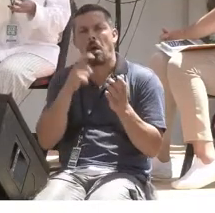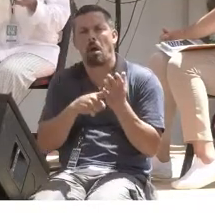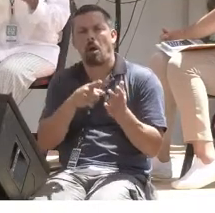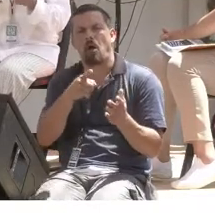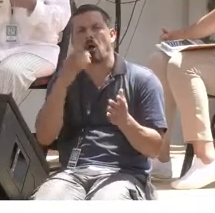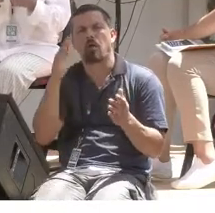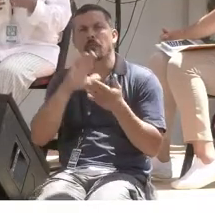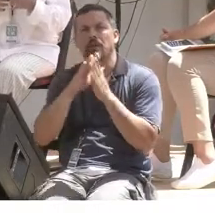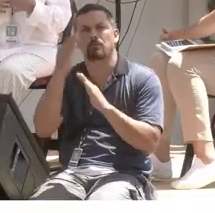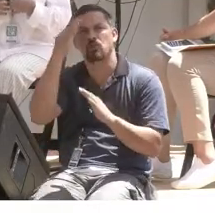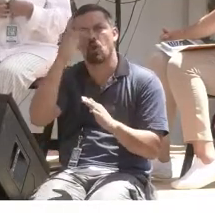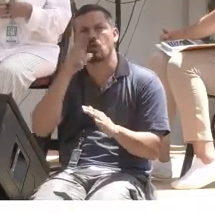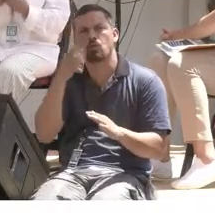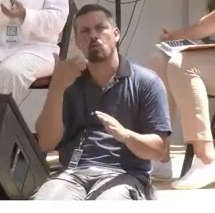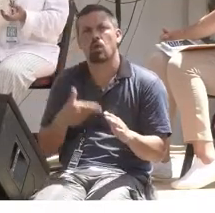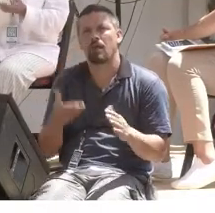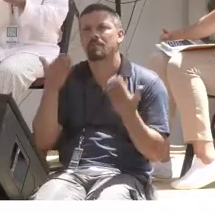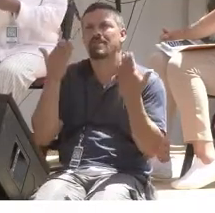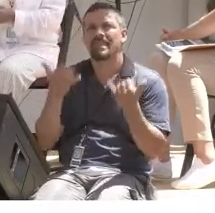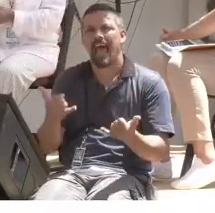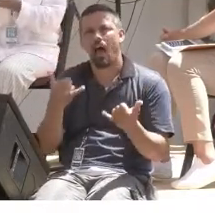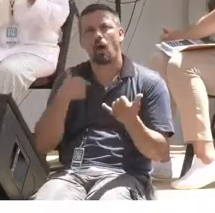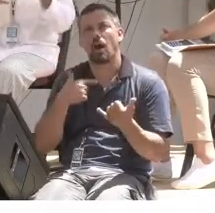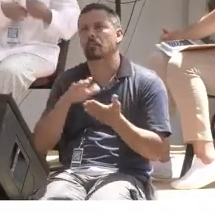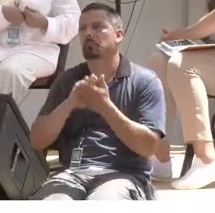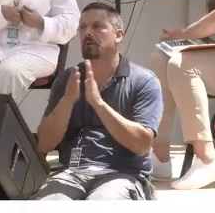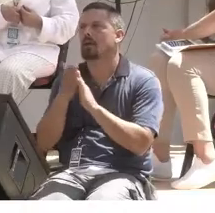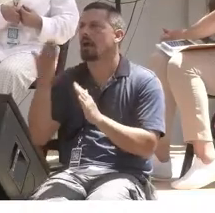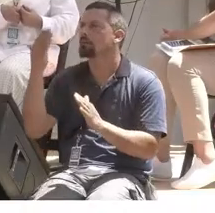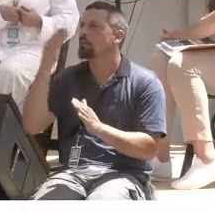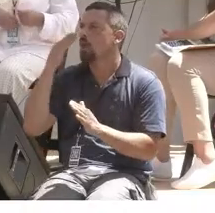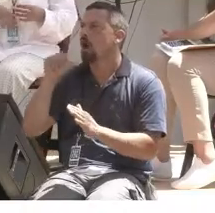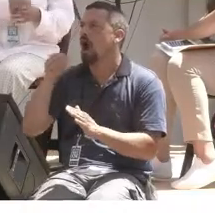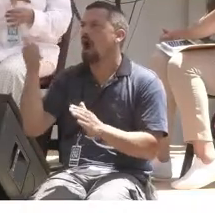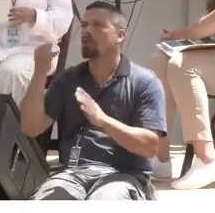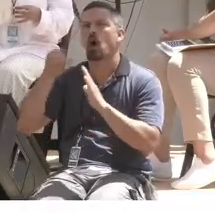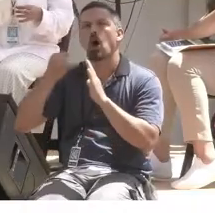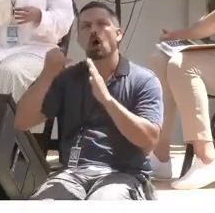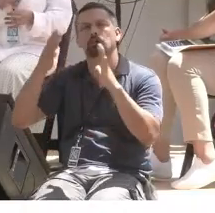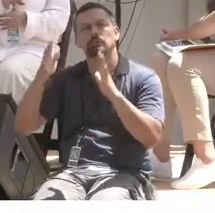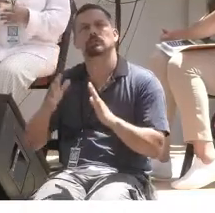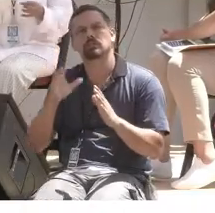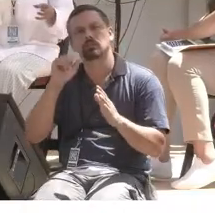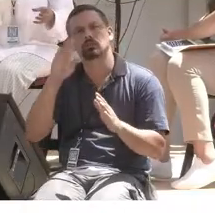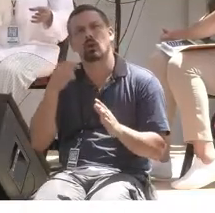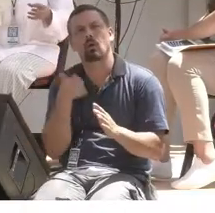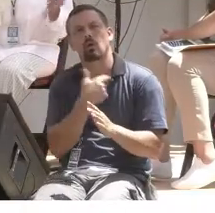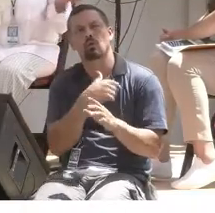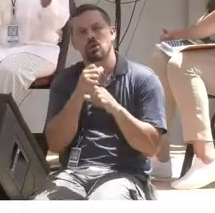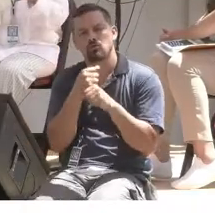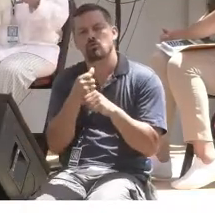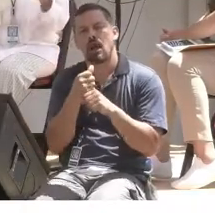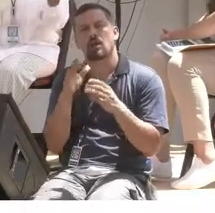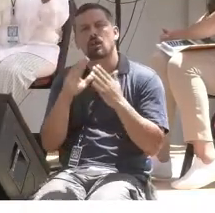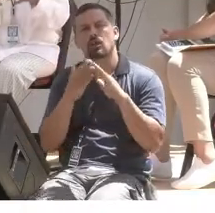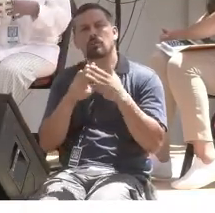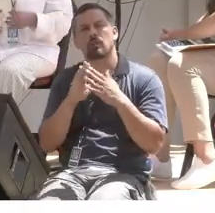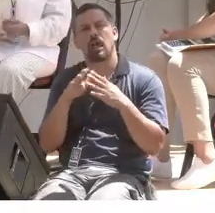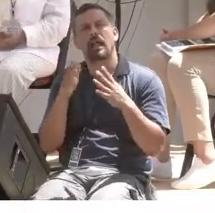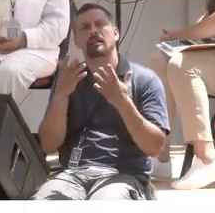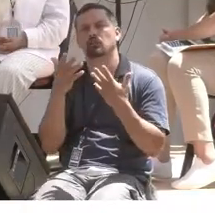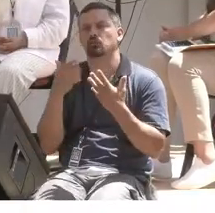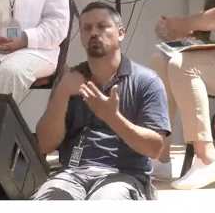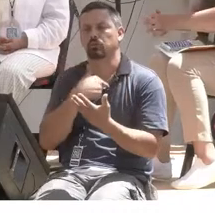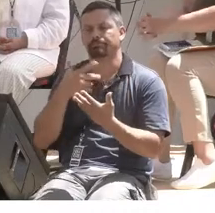And now I am allowing other artists to consign their products in my studio. So we will create this community that comes together and shares